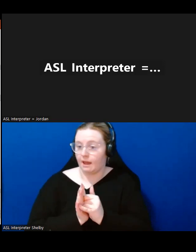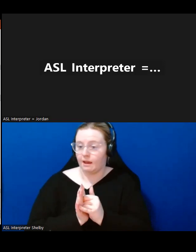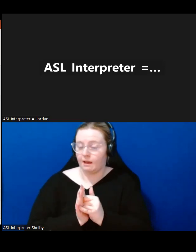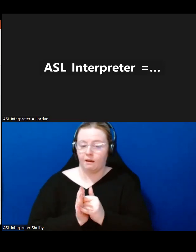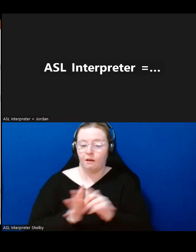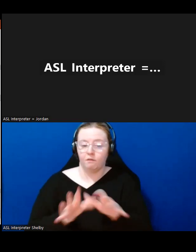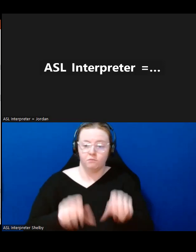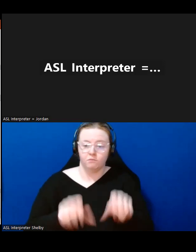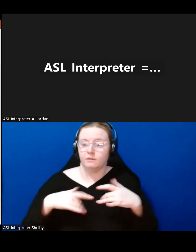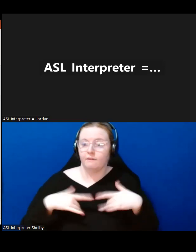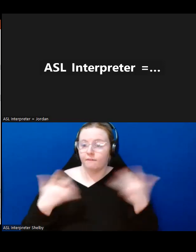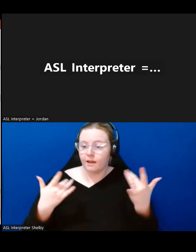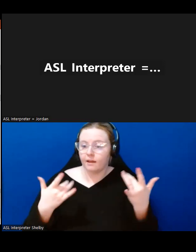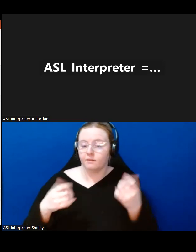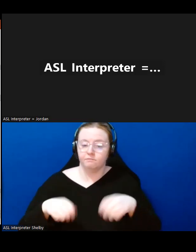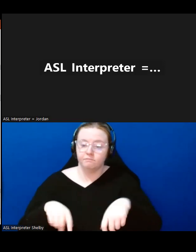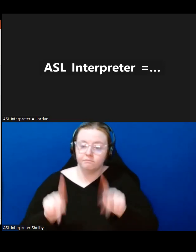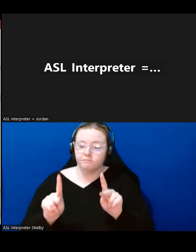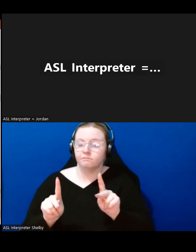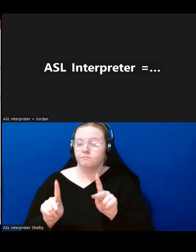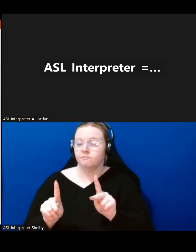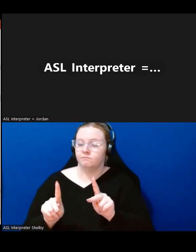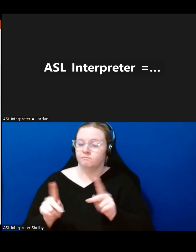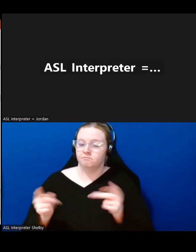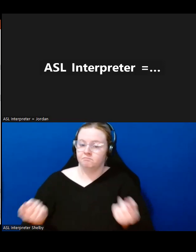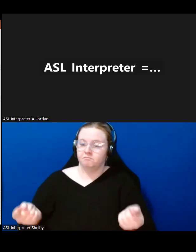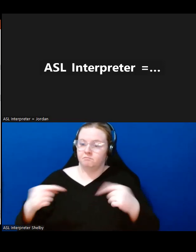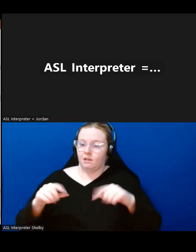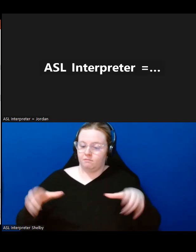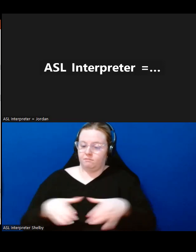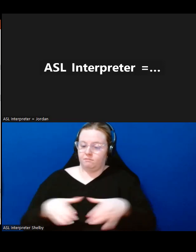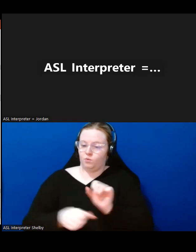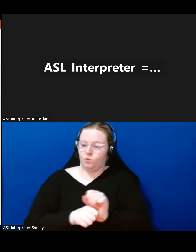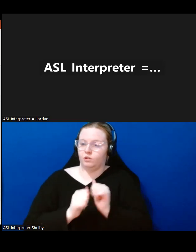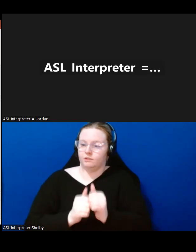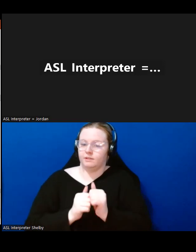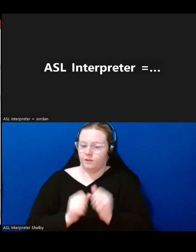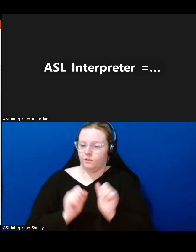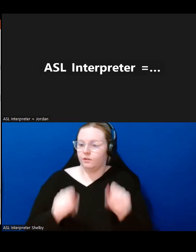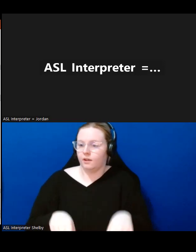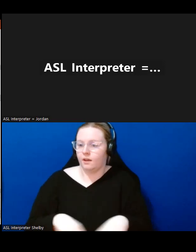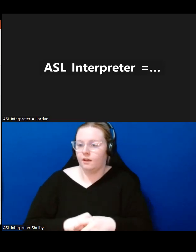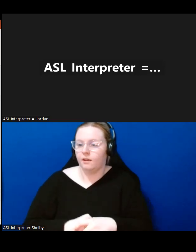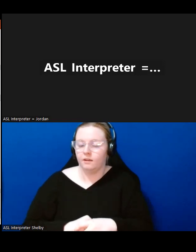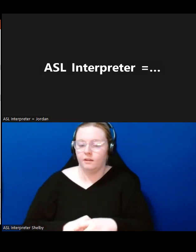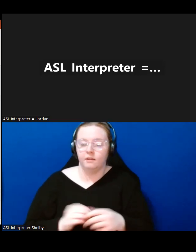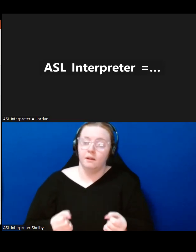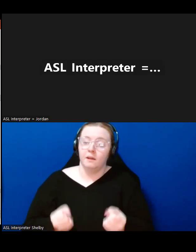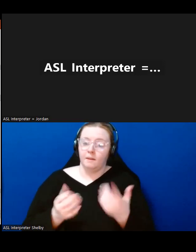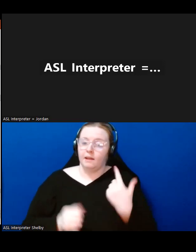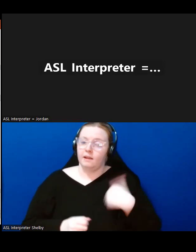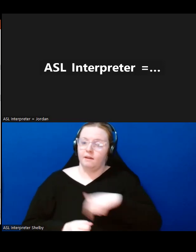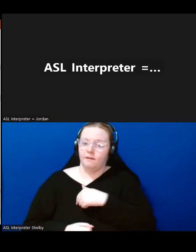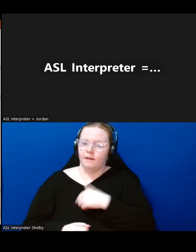and opportunities for community groups to come together and potentially work together. Many of us share common goals for